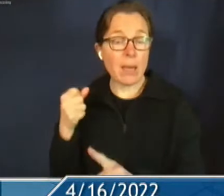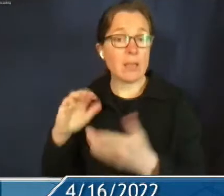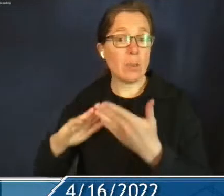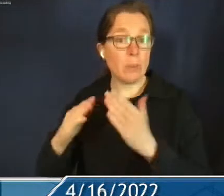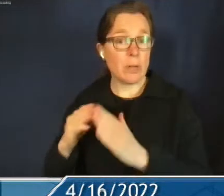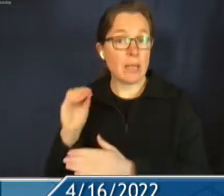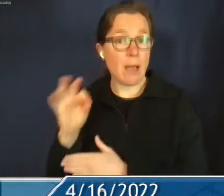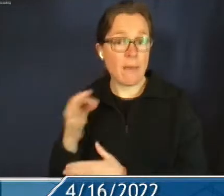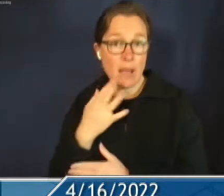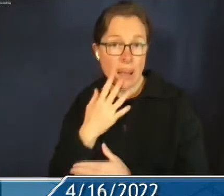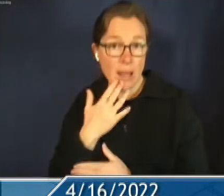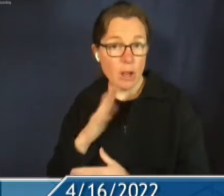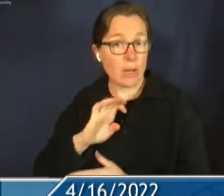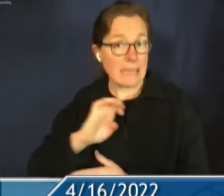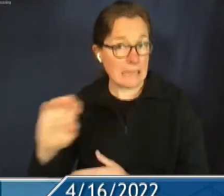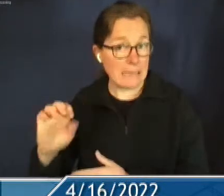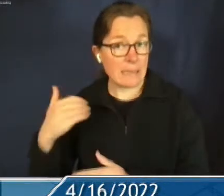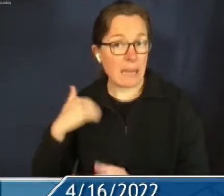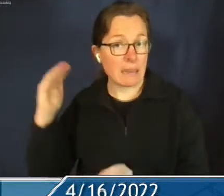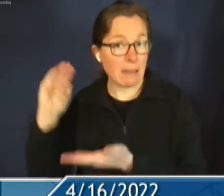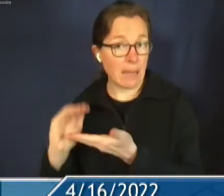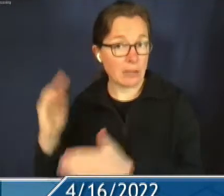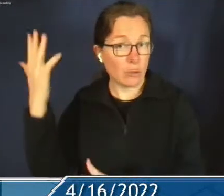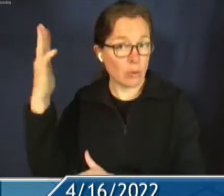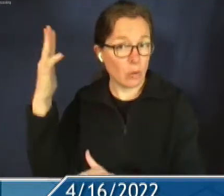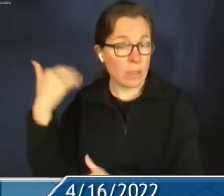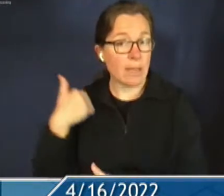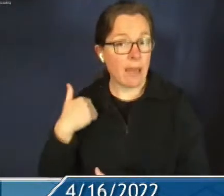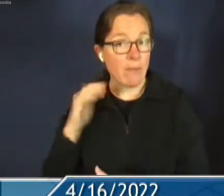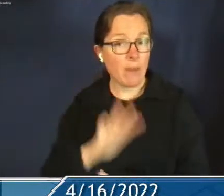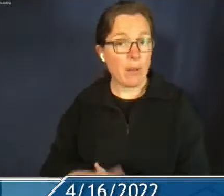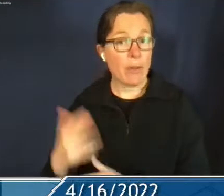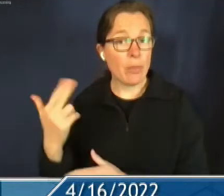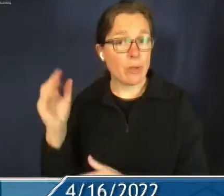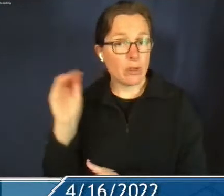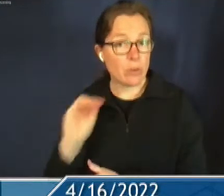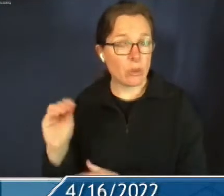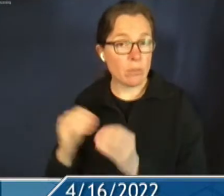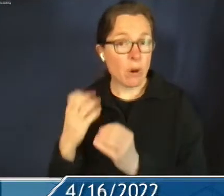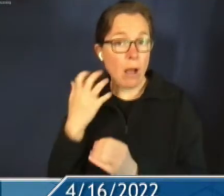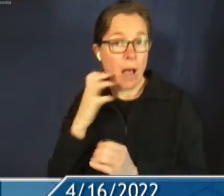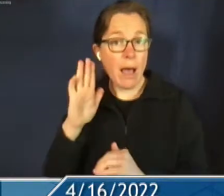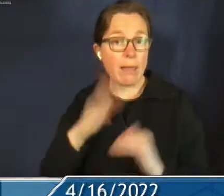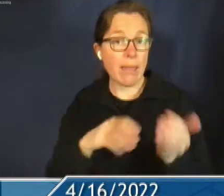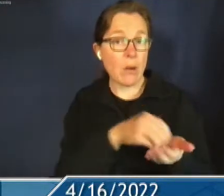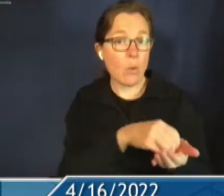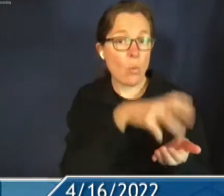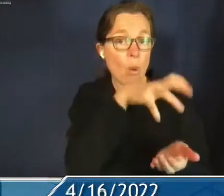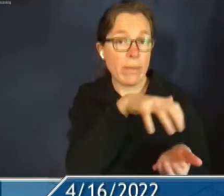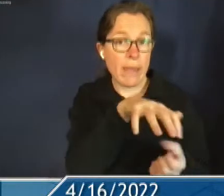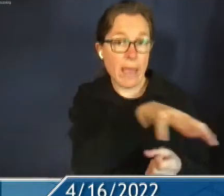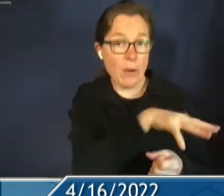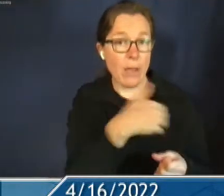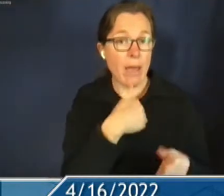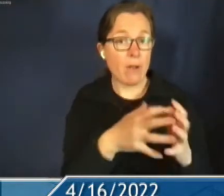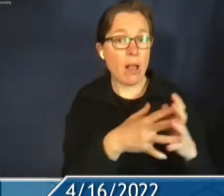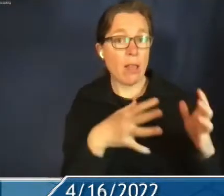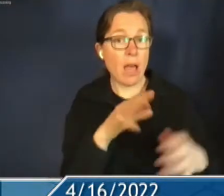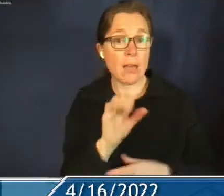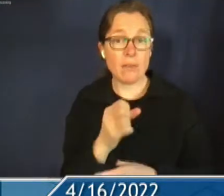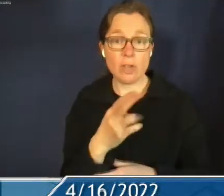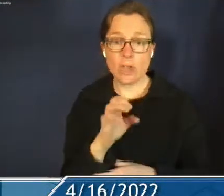East Portland, which has fewer trees, averages about 13 degrees hotter during the summer than wealthy Portland neighborhoods with lots of shade. With that in